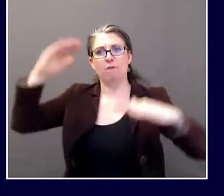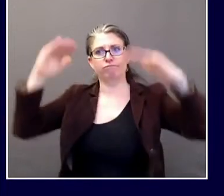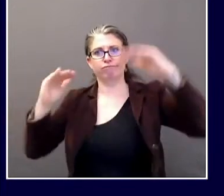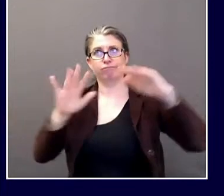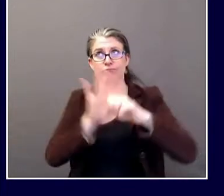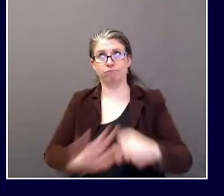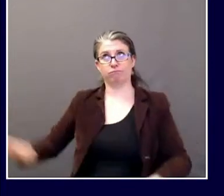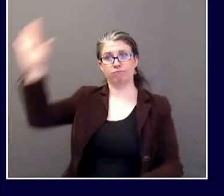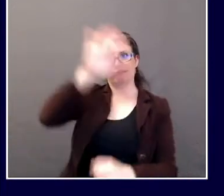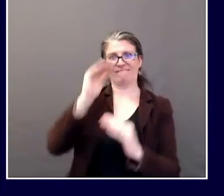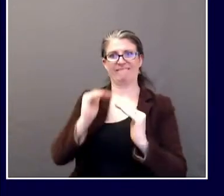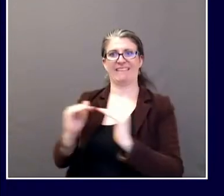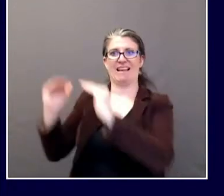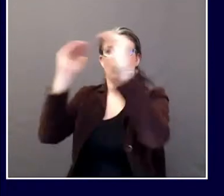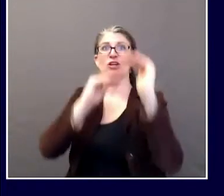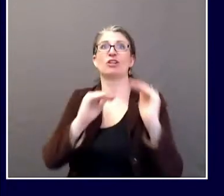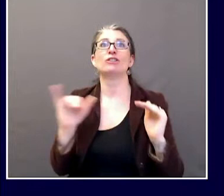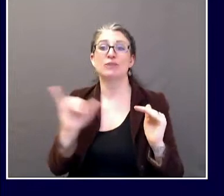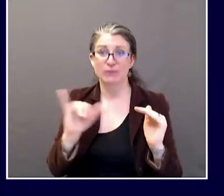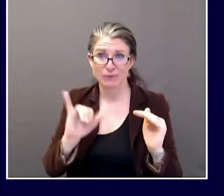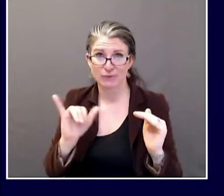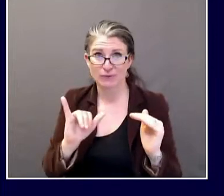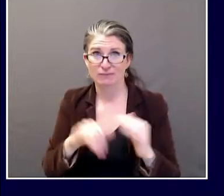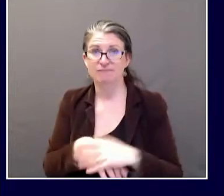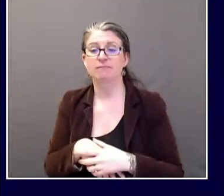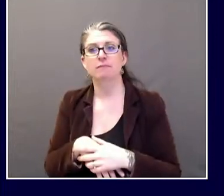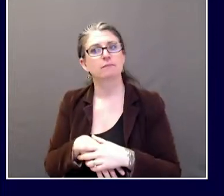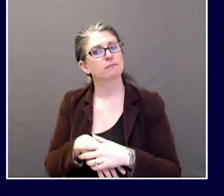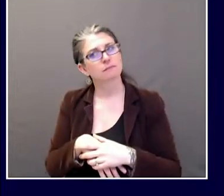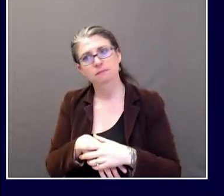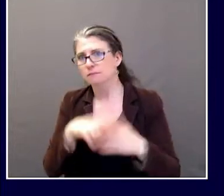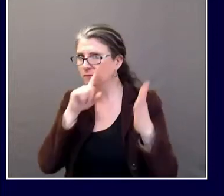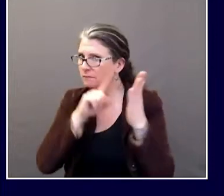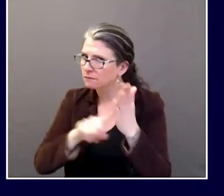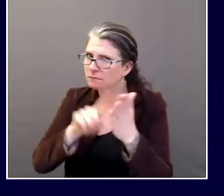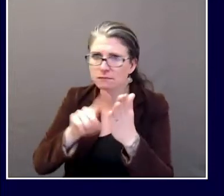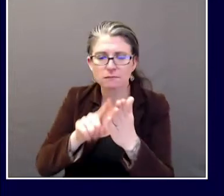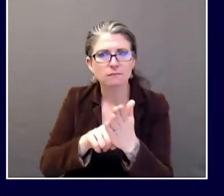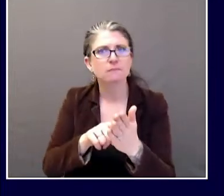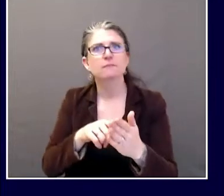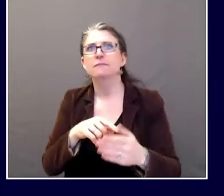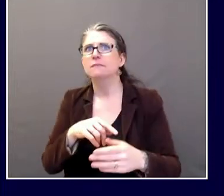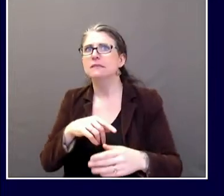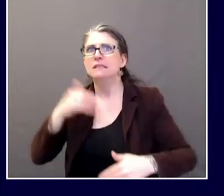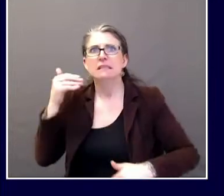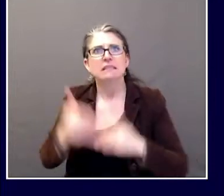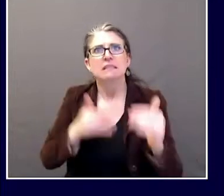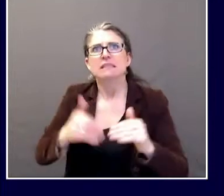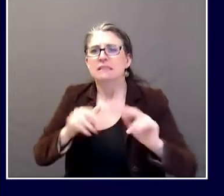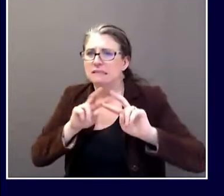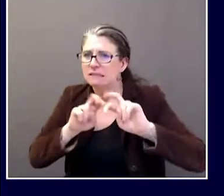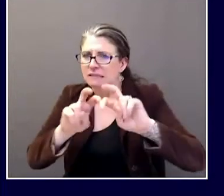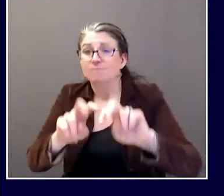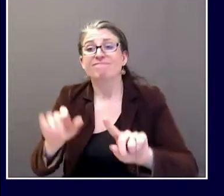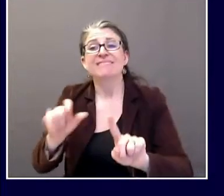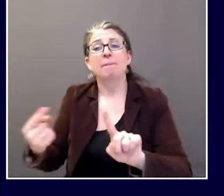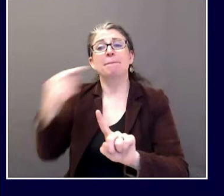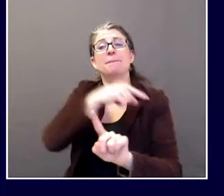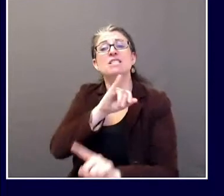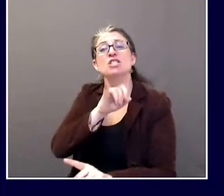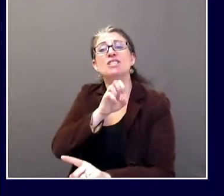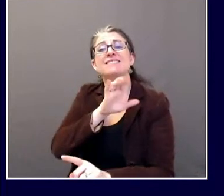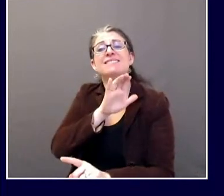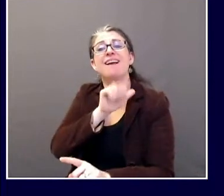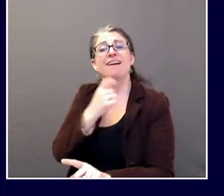we want to make sure that, again, going back to earlier question from Jessica, we want equity to be front and